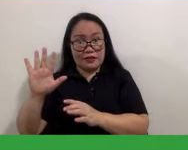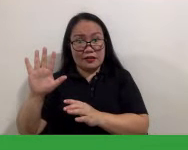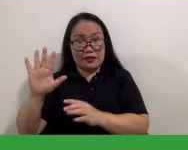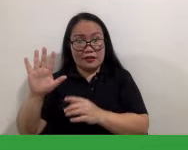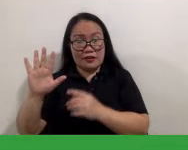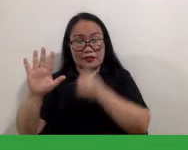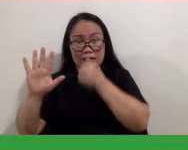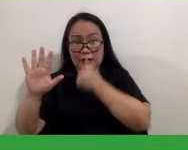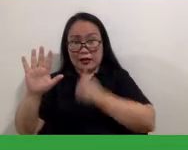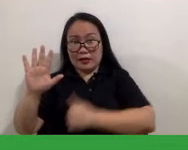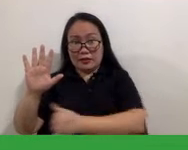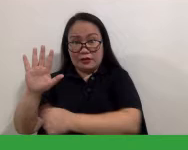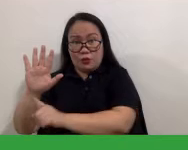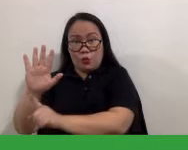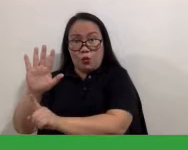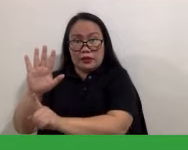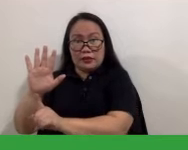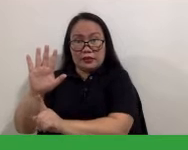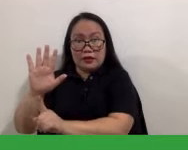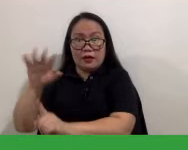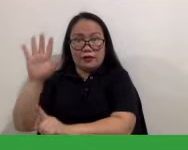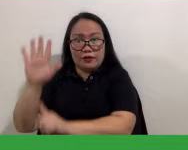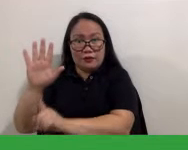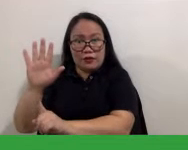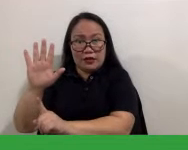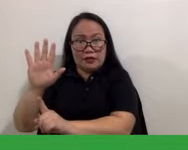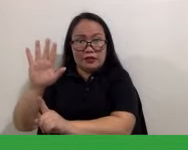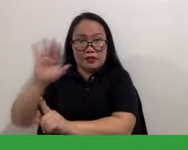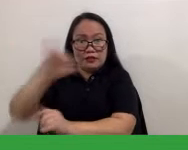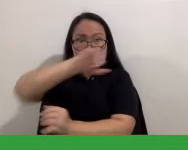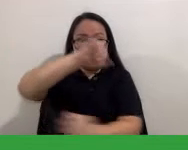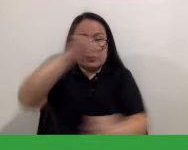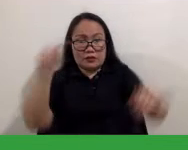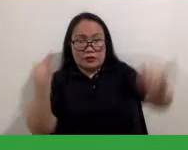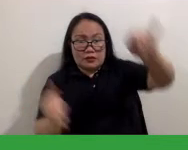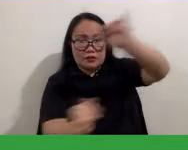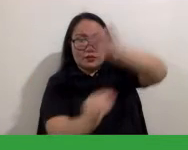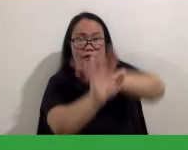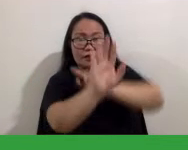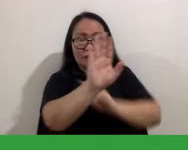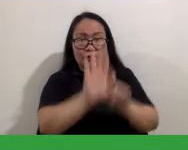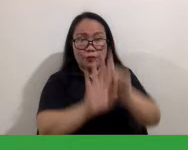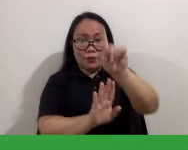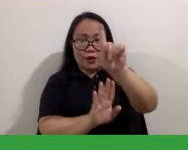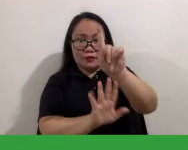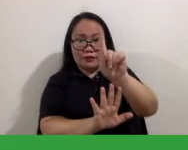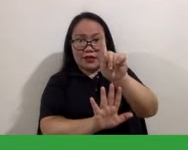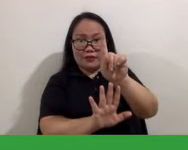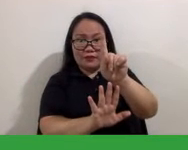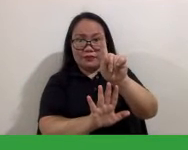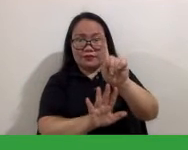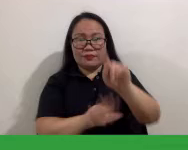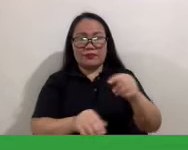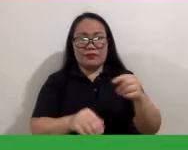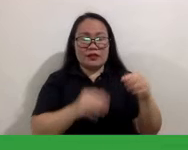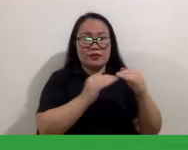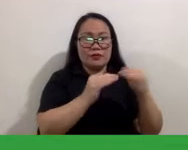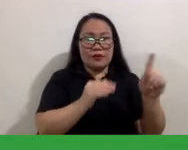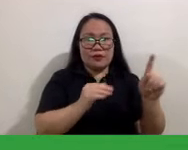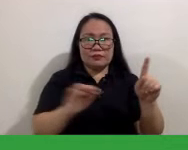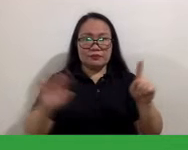equivalent to 5 over 1. So, 5 over 1, the reciprocal is 1 over 5 or 1/5. Negative